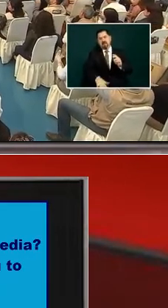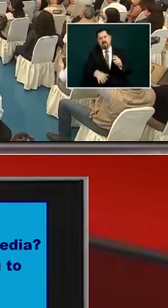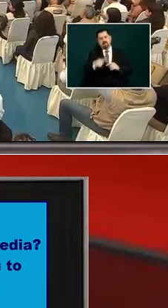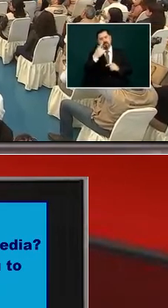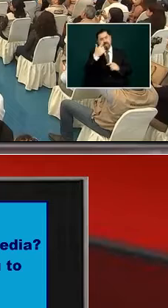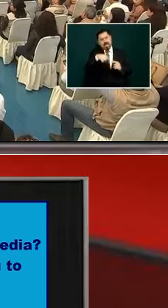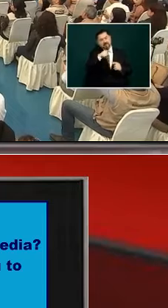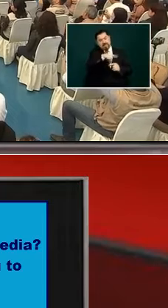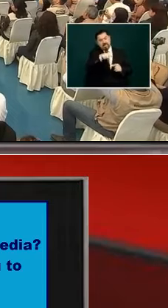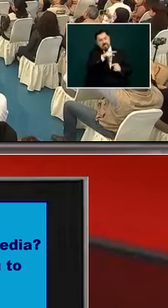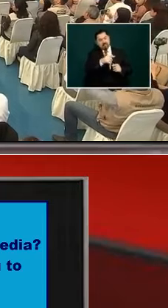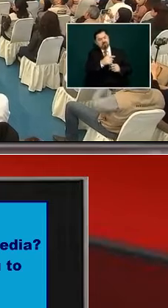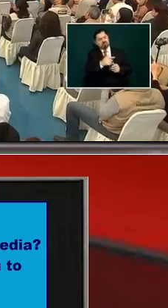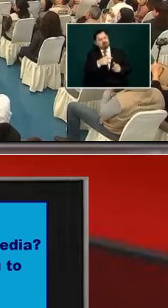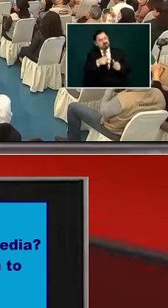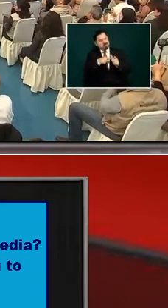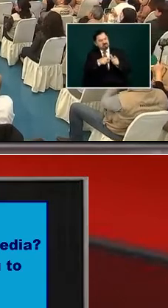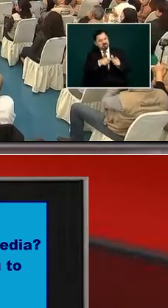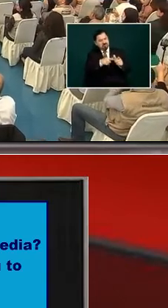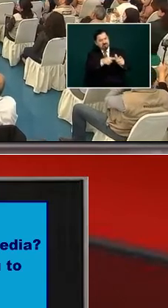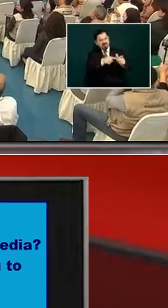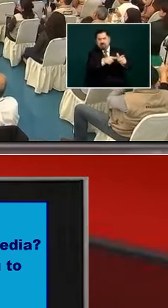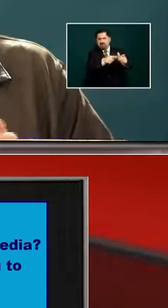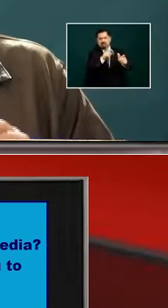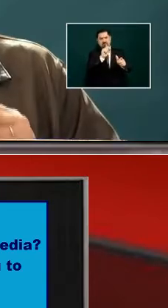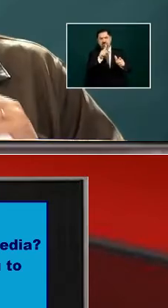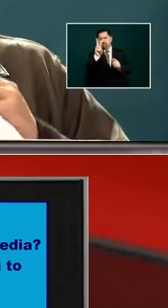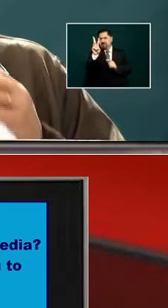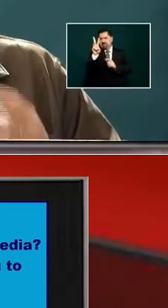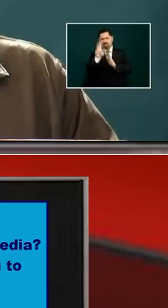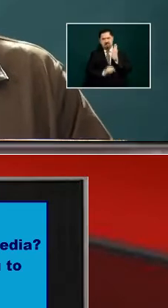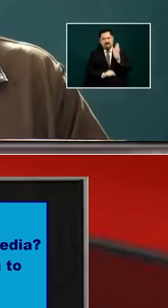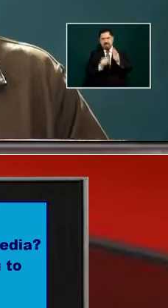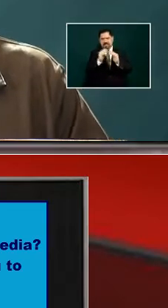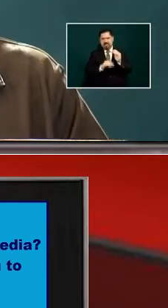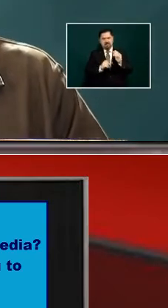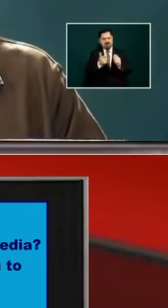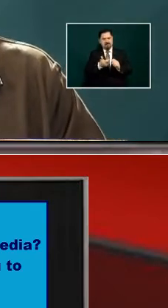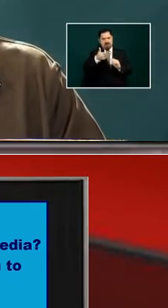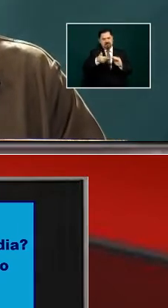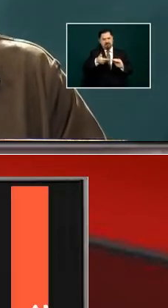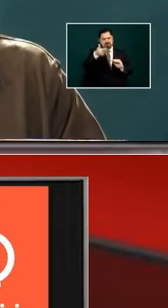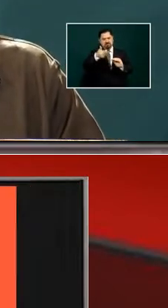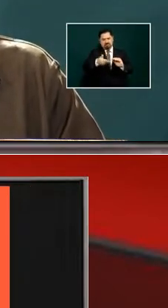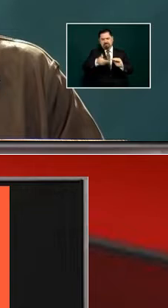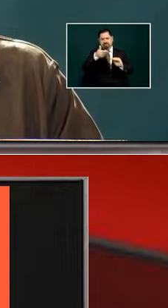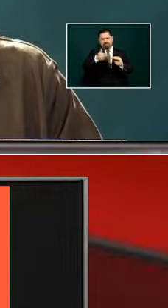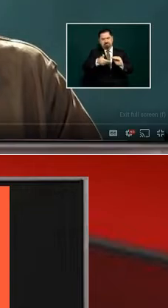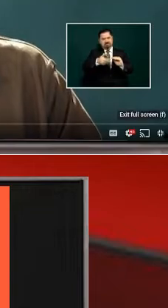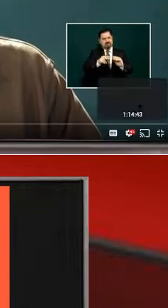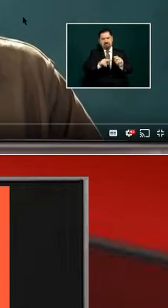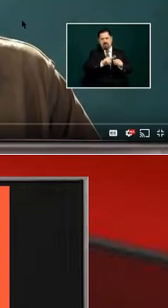and they will maintain this ability to to retain their prices